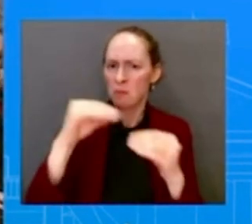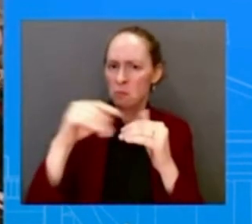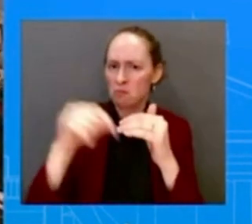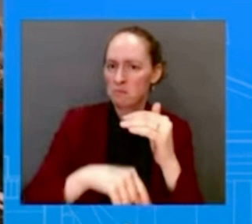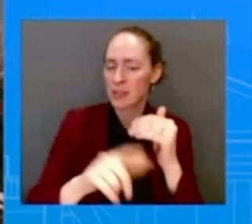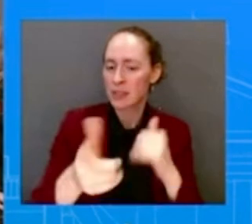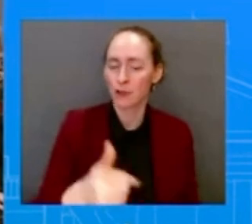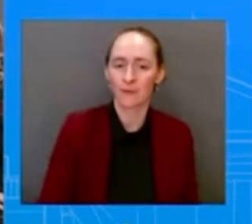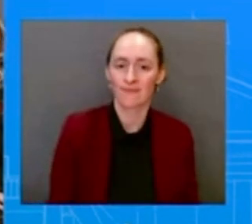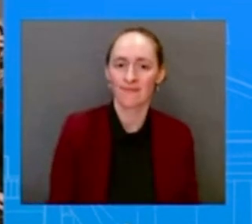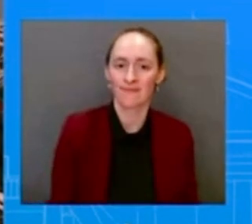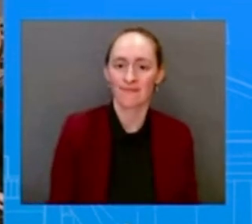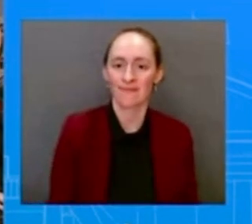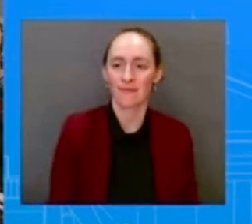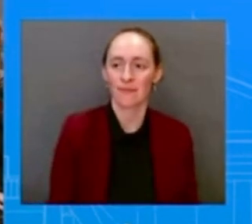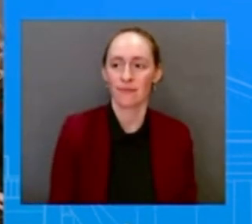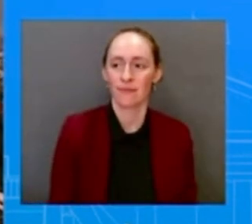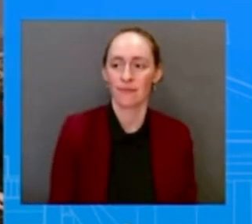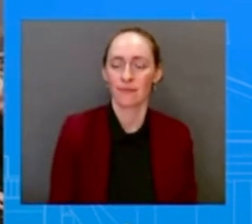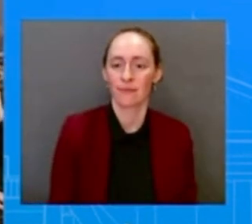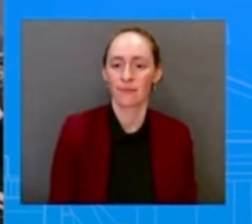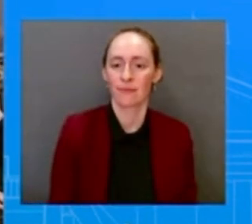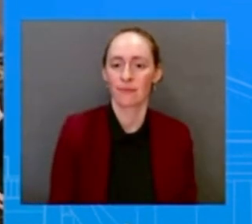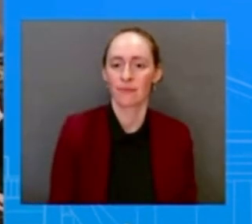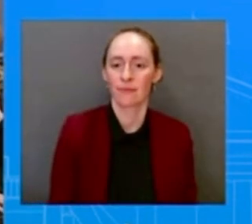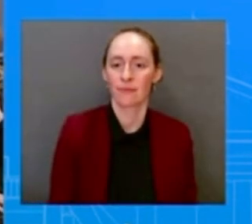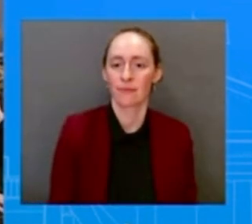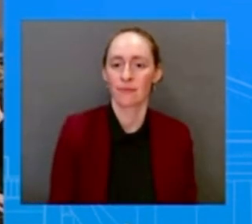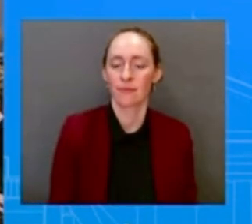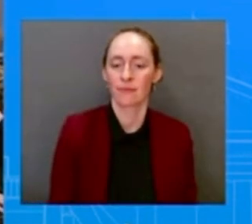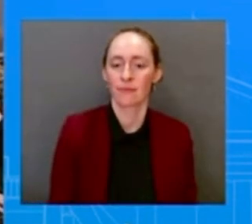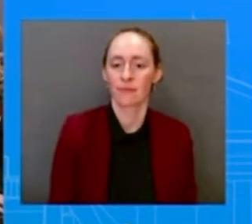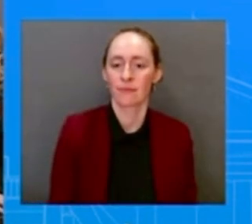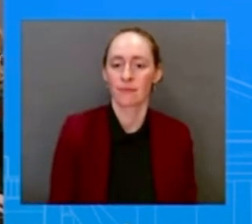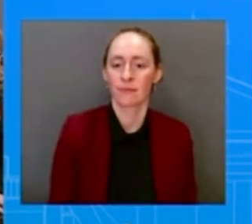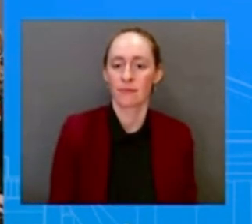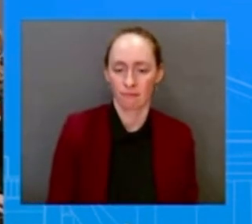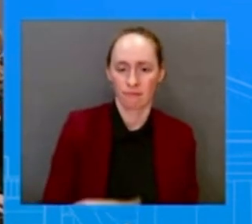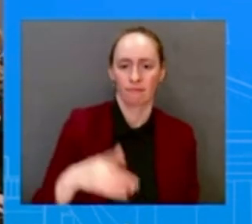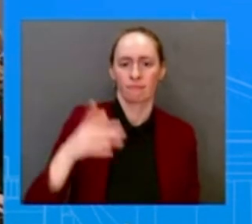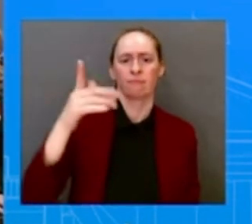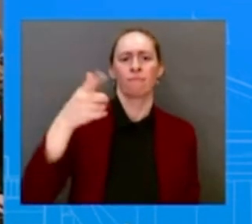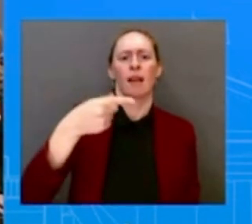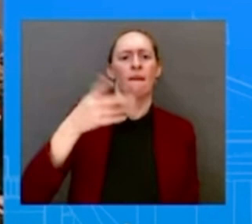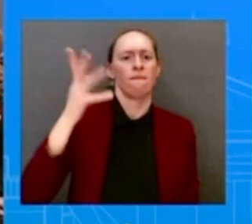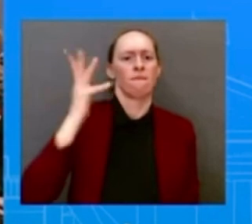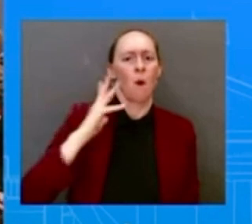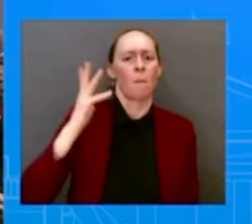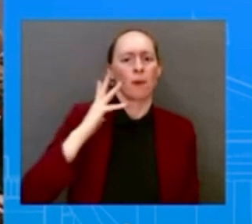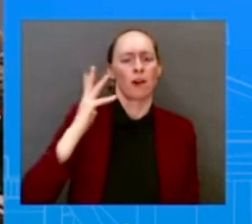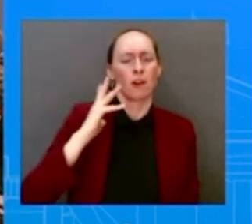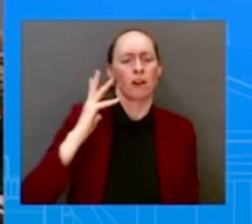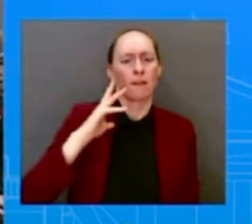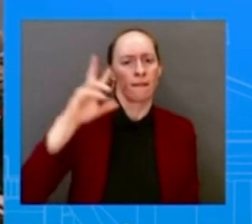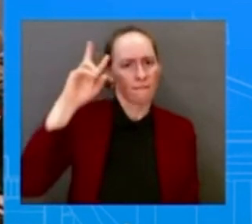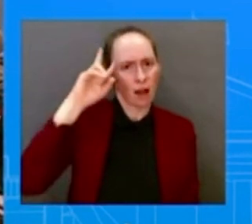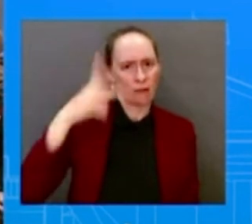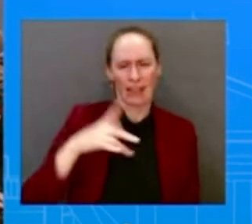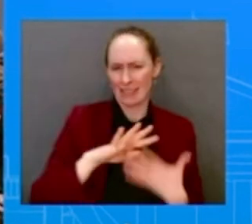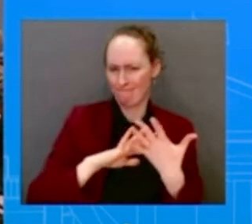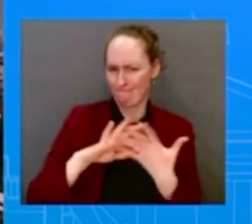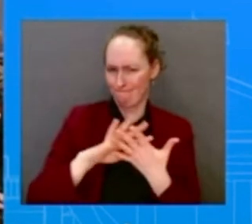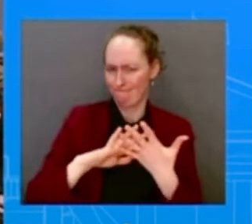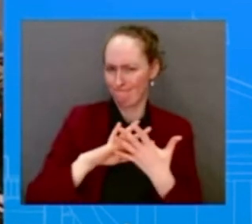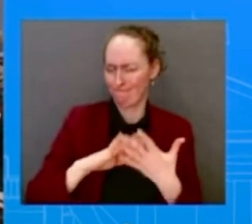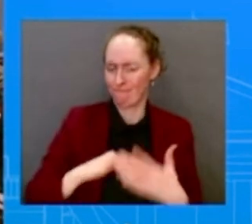by the special counsel Jack Smith as a result of some of the investigations of the previous administration. Obviously raises a bunch of privilege concerns. Did the